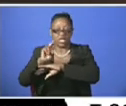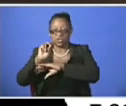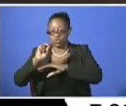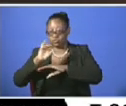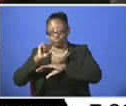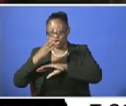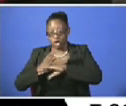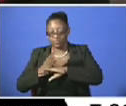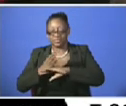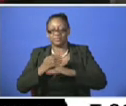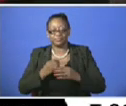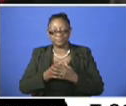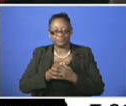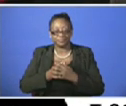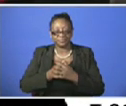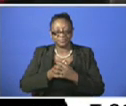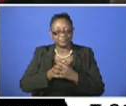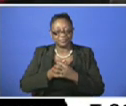taking precedence.